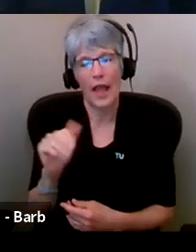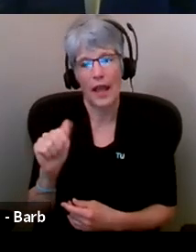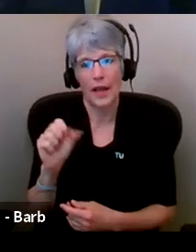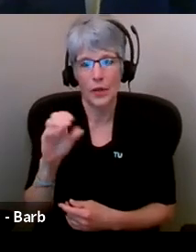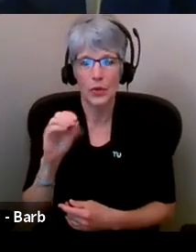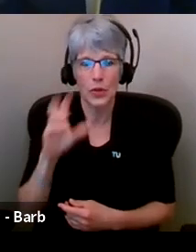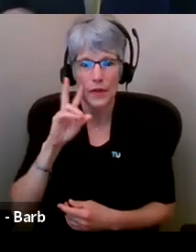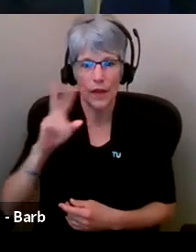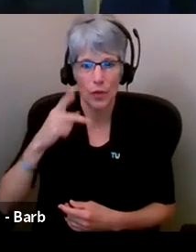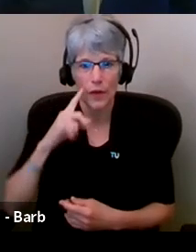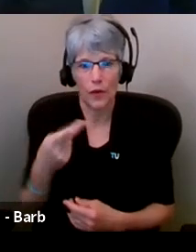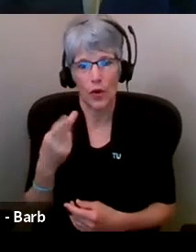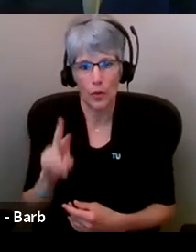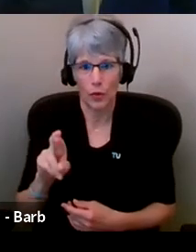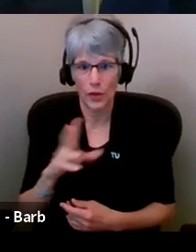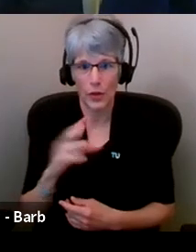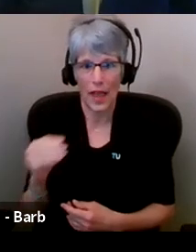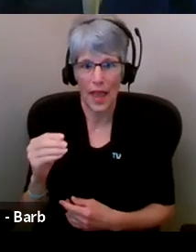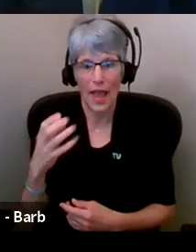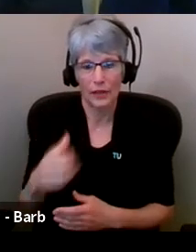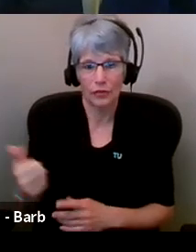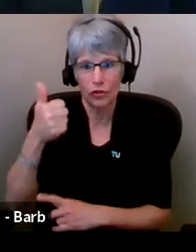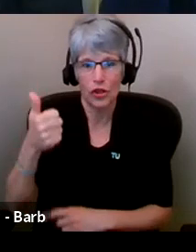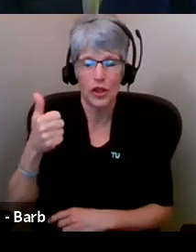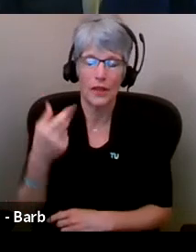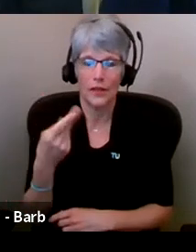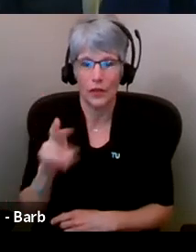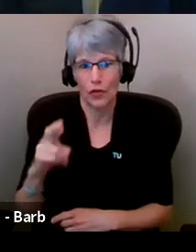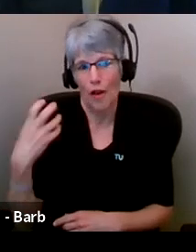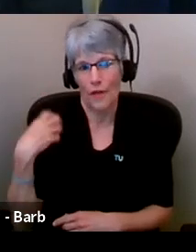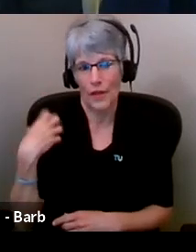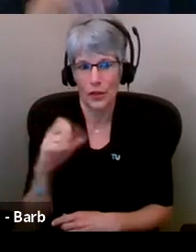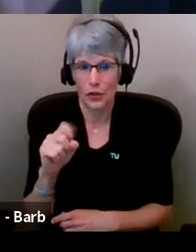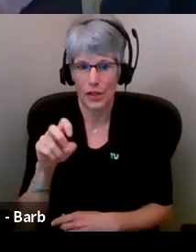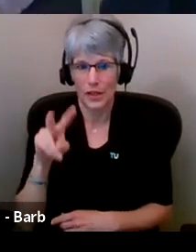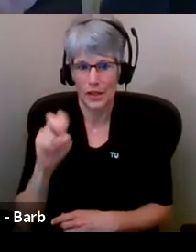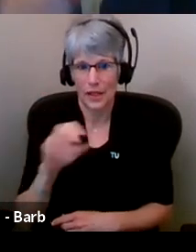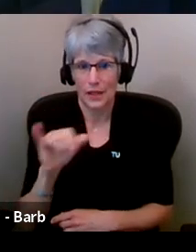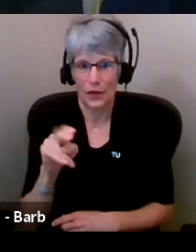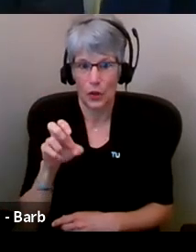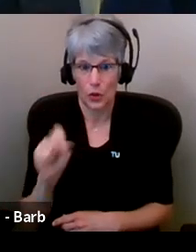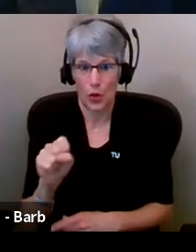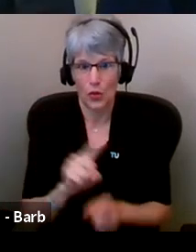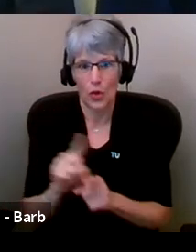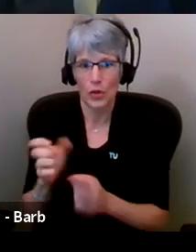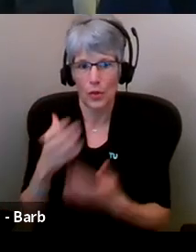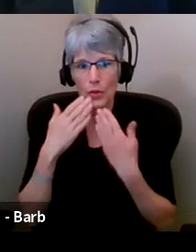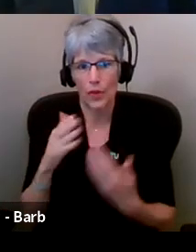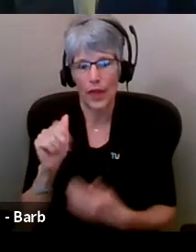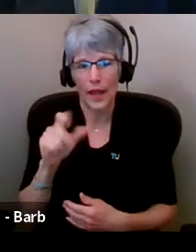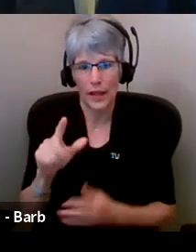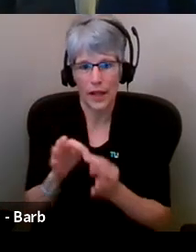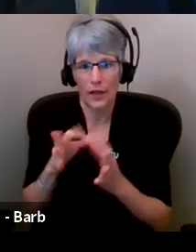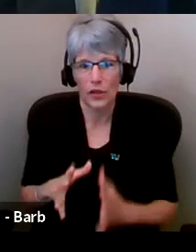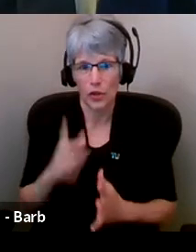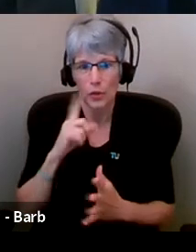Vice President for Human Resources and our Chief Human Resources Officer, Steve Jones. I also want to thank our ASL